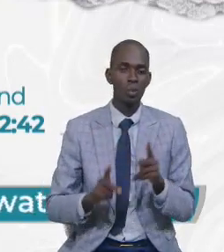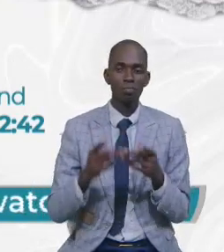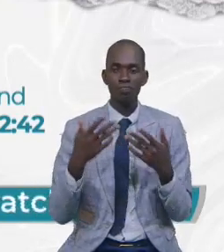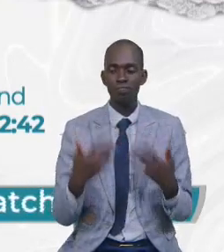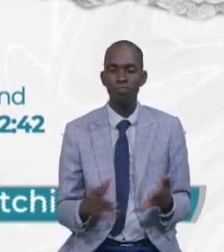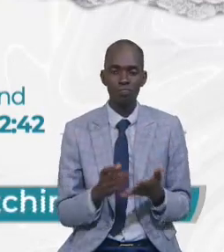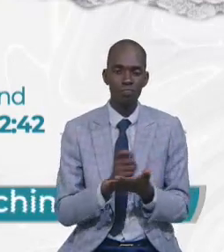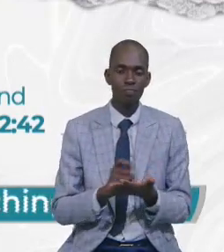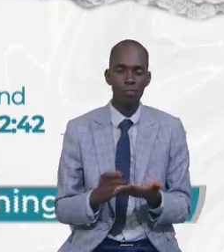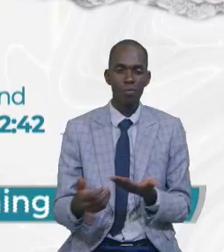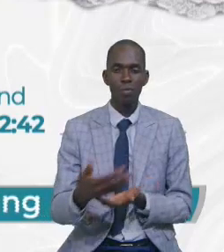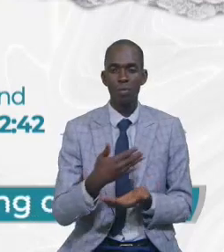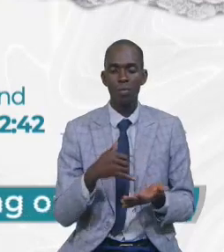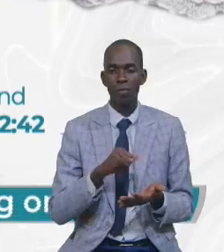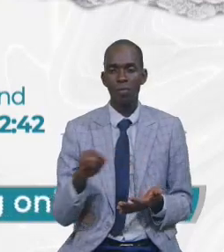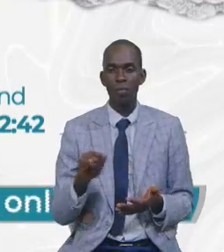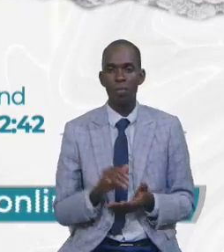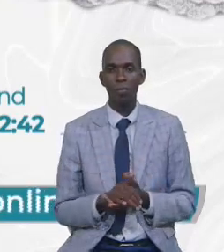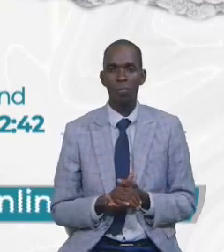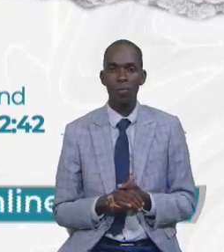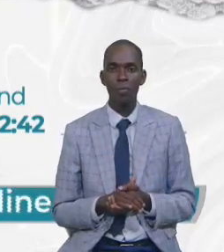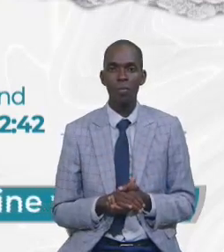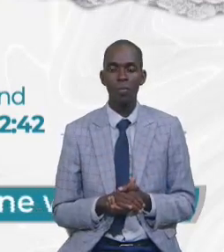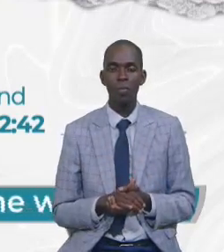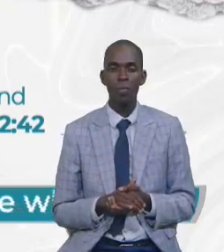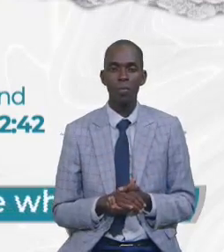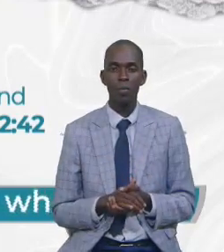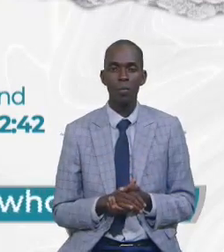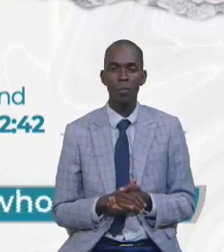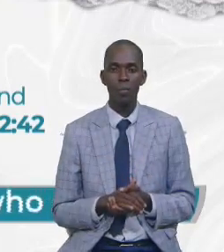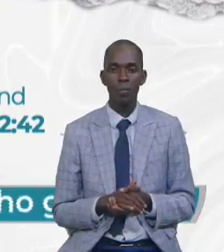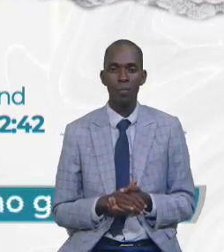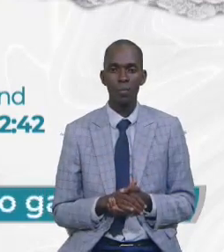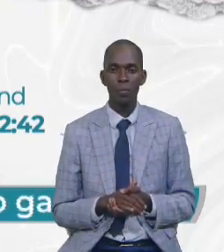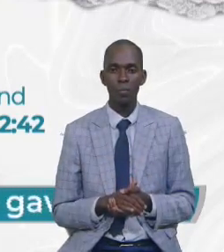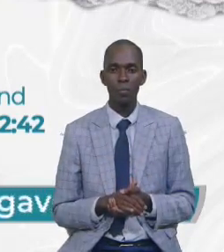pulpit, my right hand side. If you are finished this